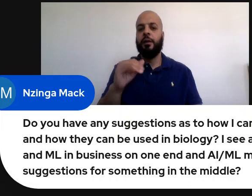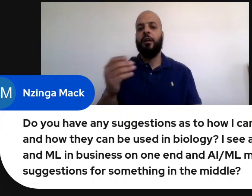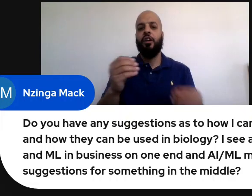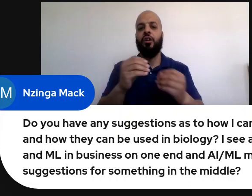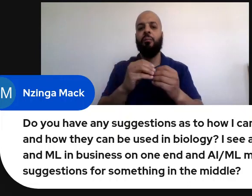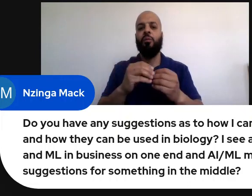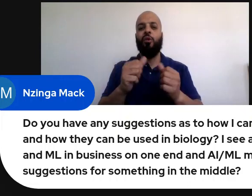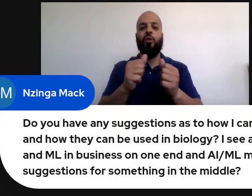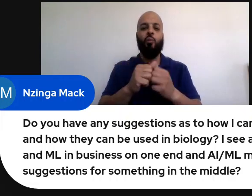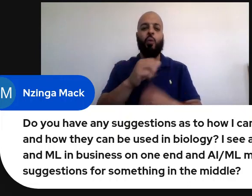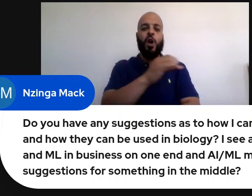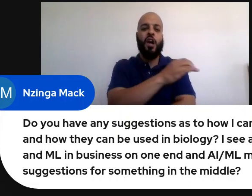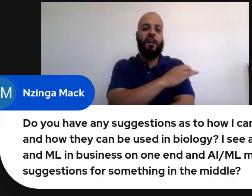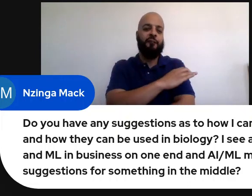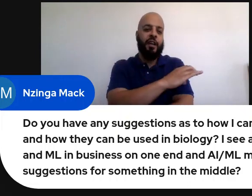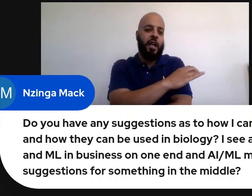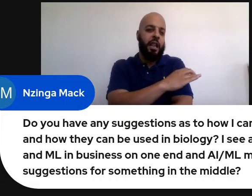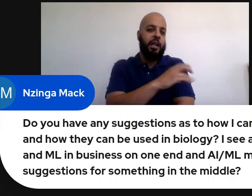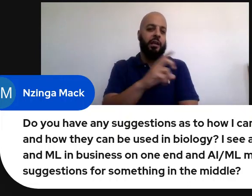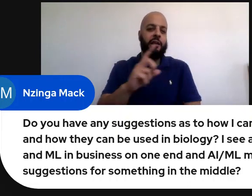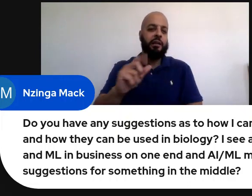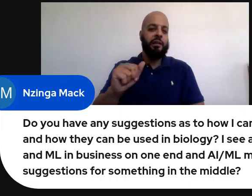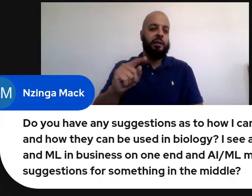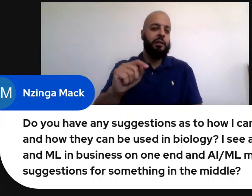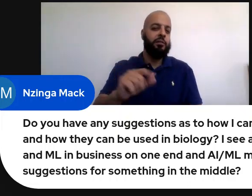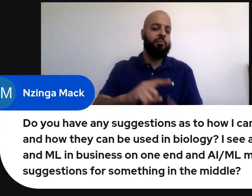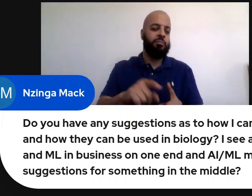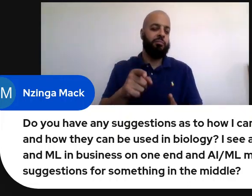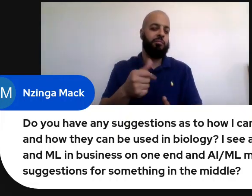clinical data, but it's very, very, very good